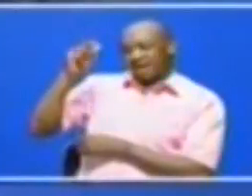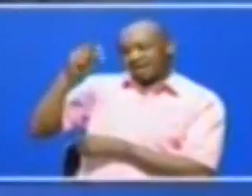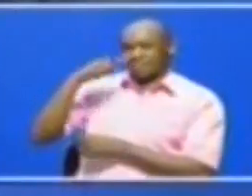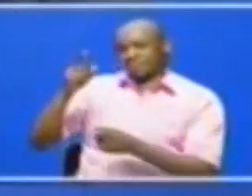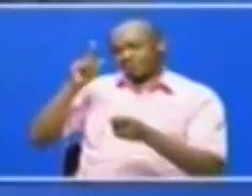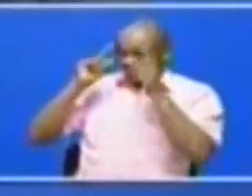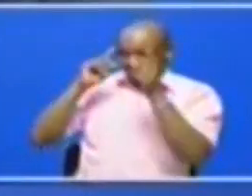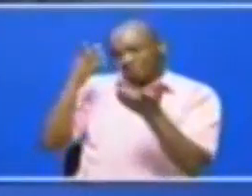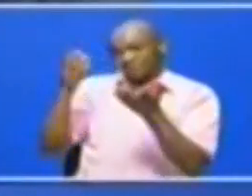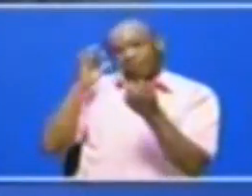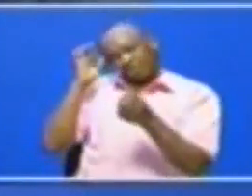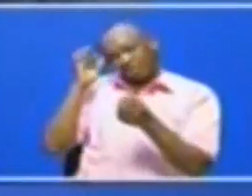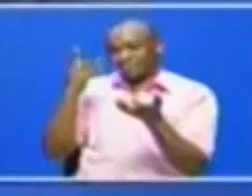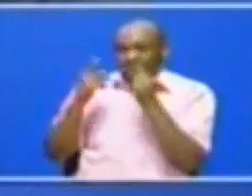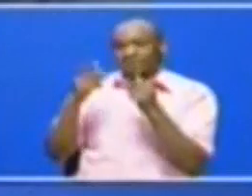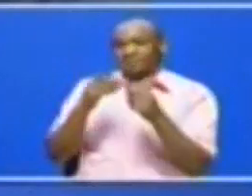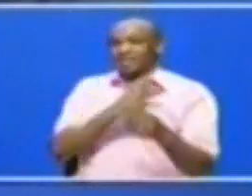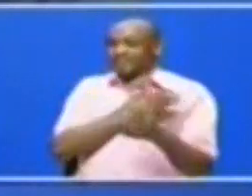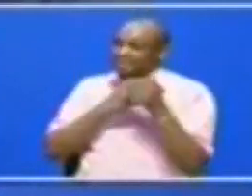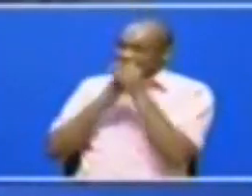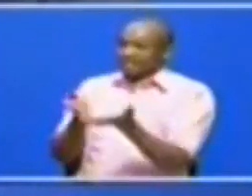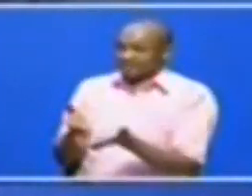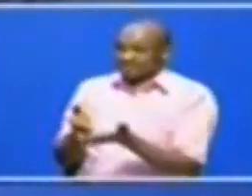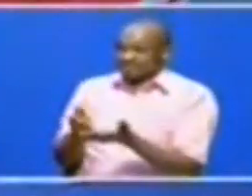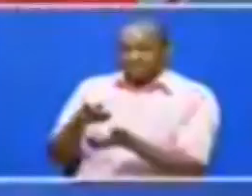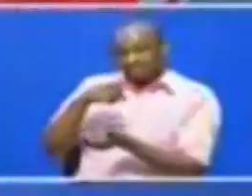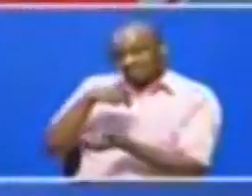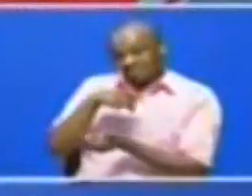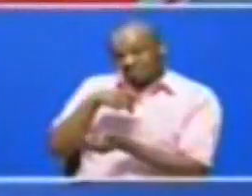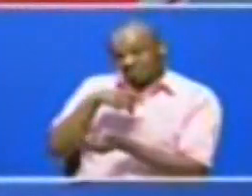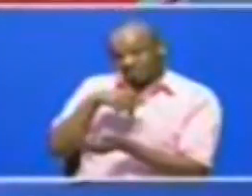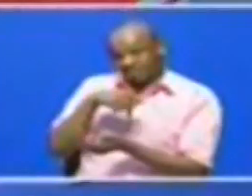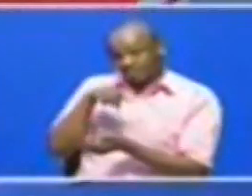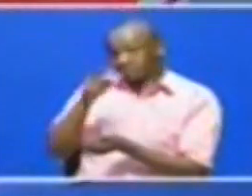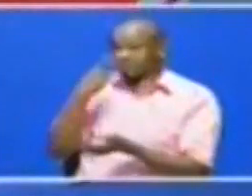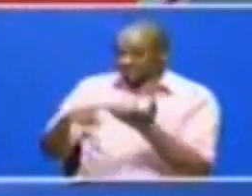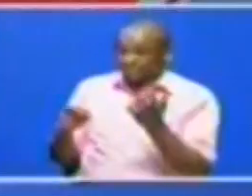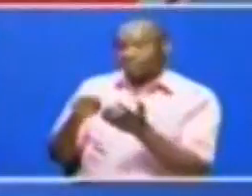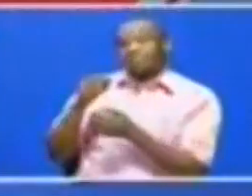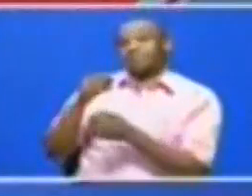say the NASA leaders remain with whatever they've said, that they don't